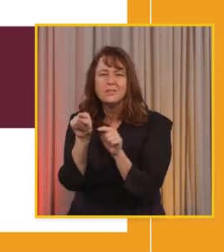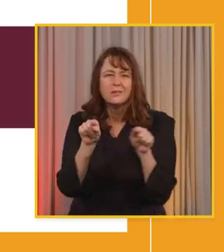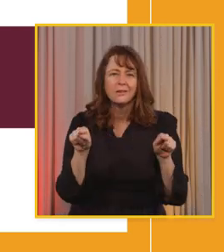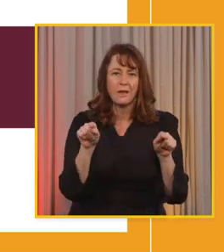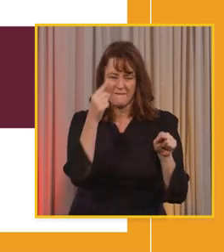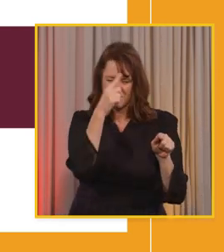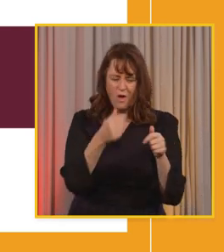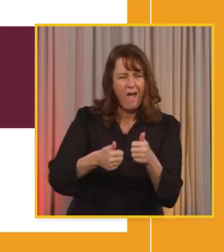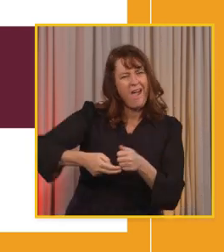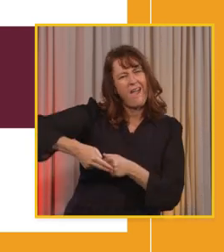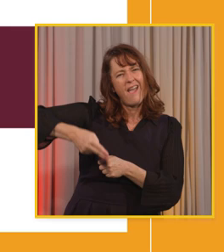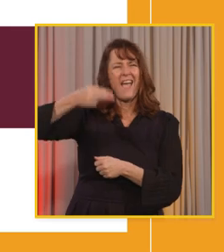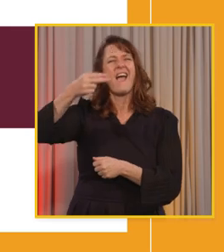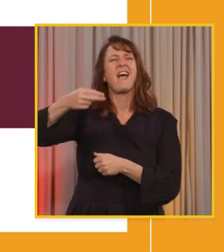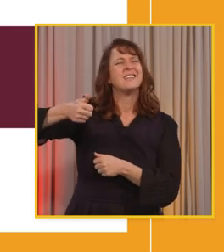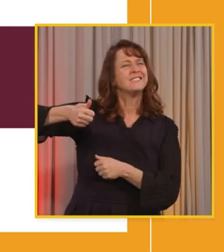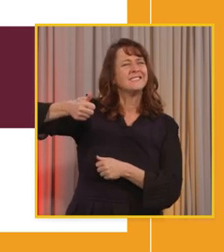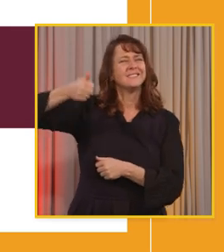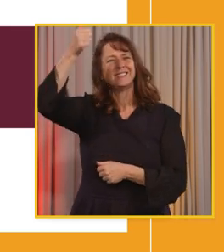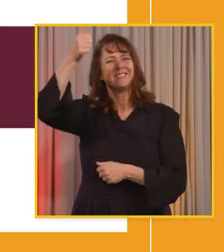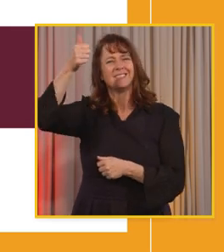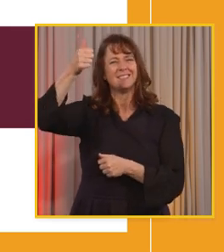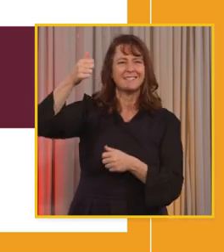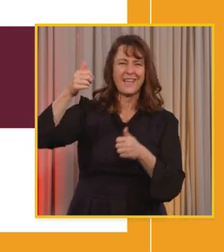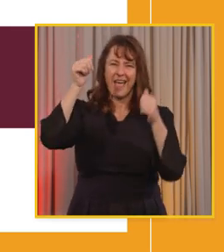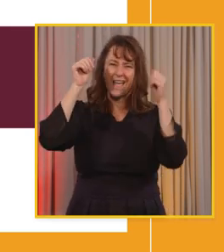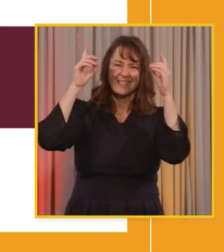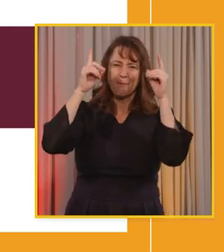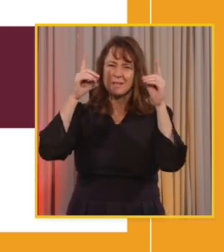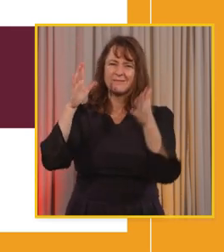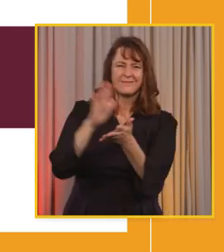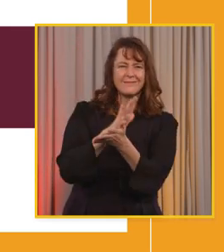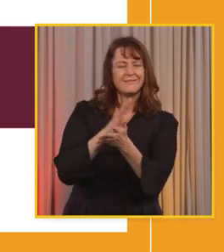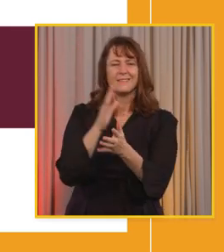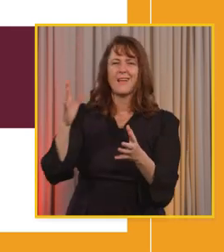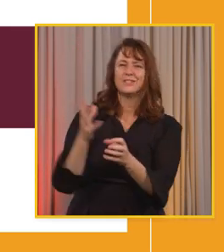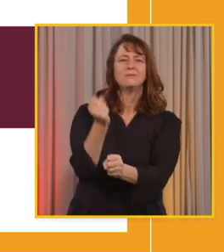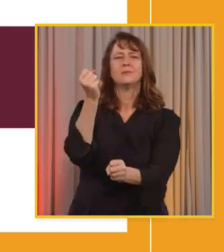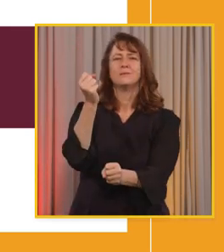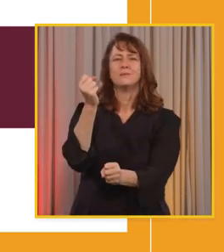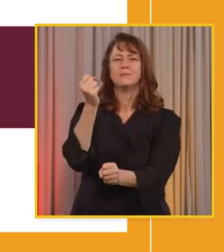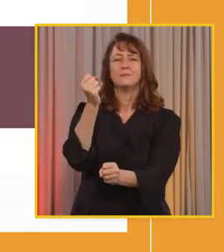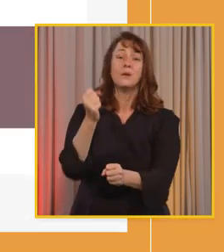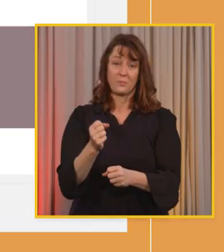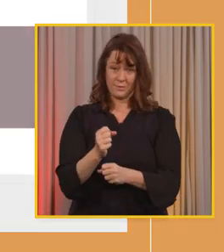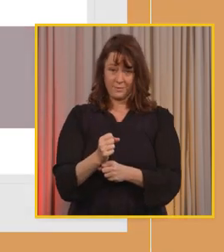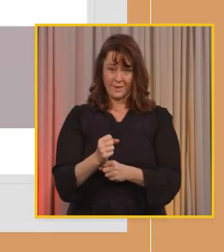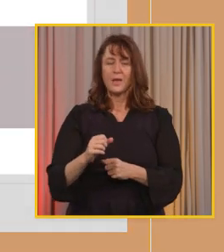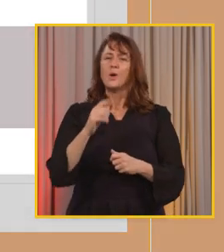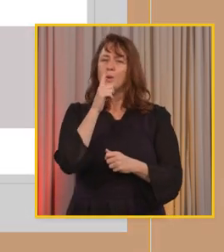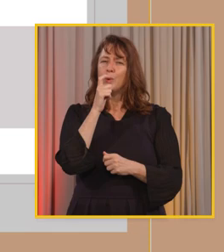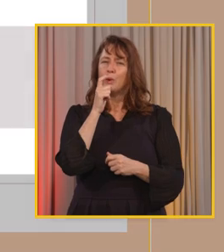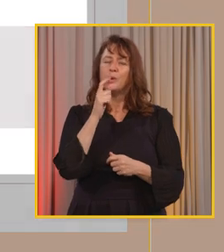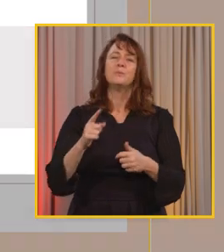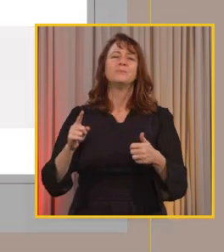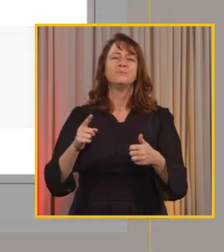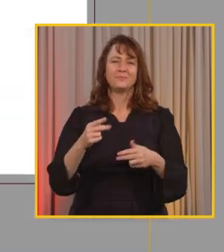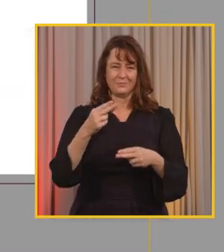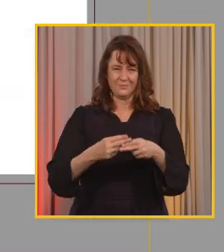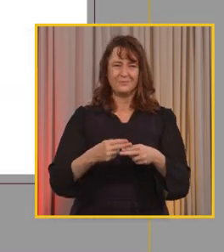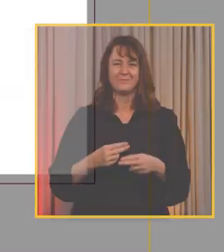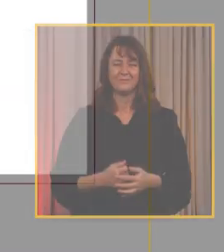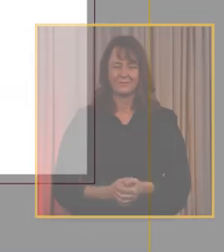to recognize each of them for this highest of academic achievements. Our class of 2020 valedictorians